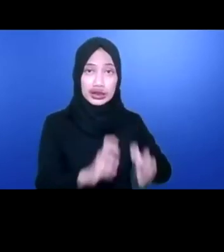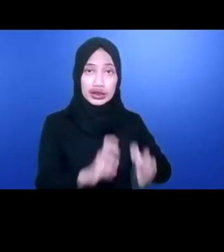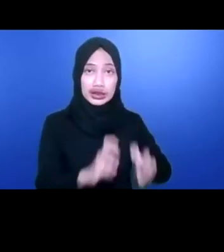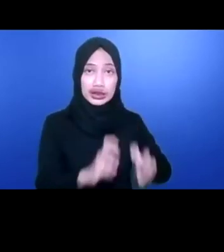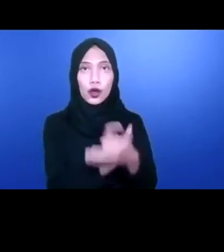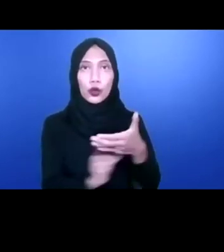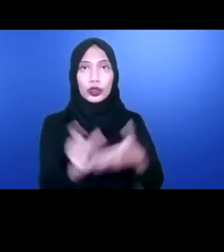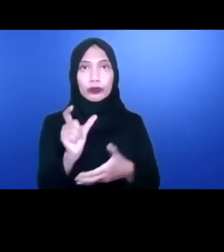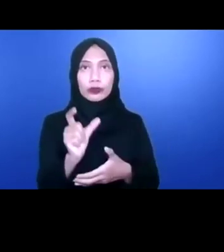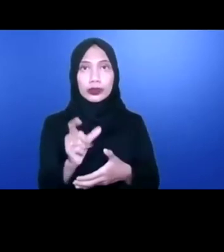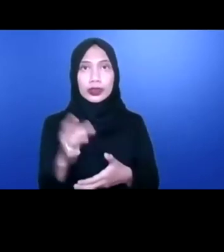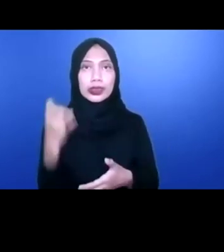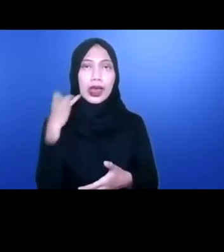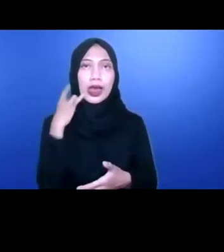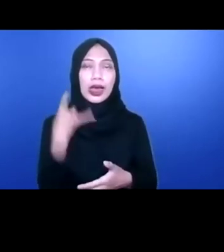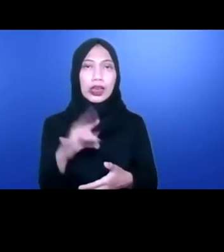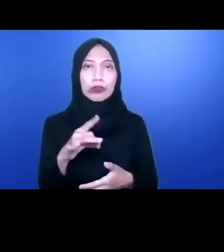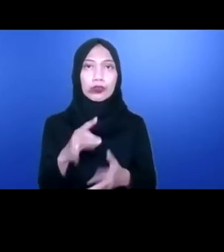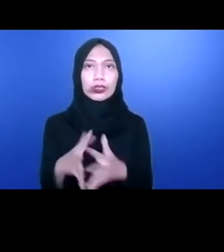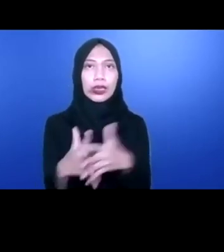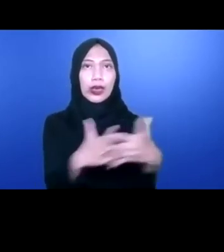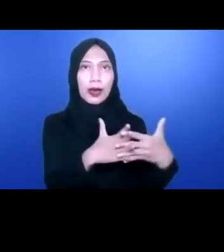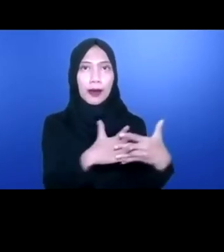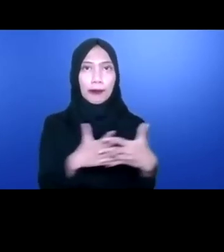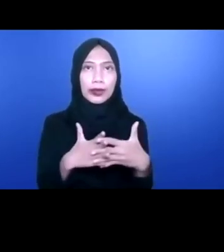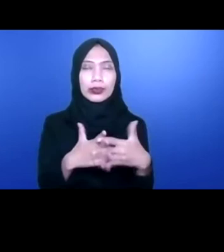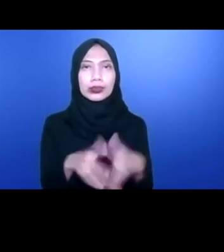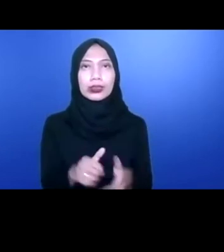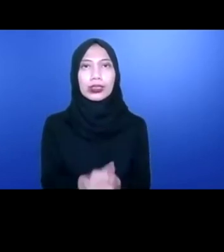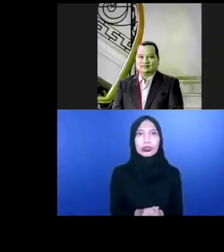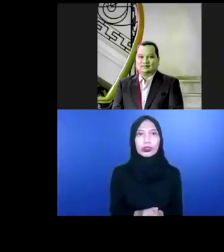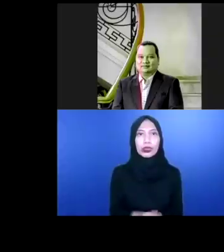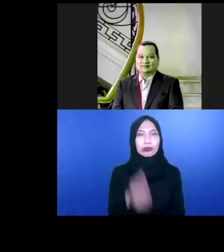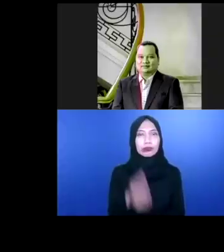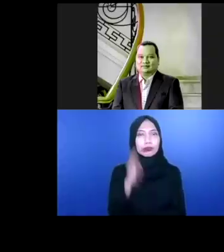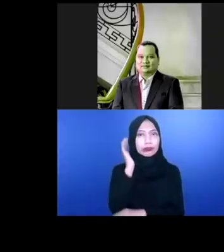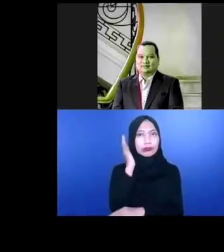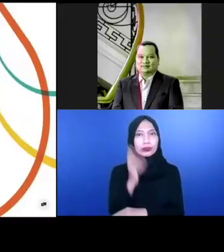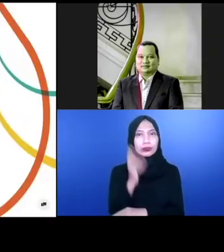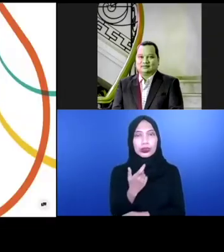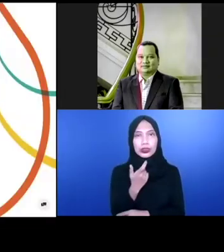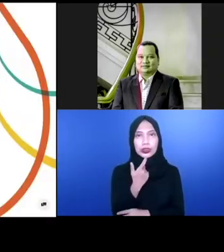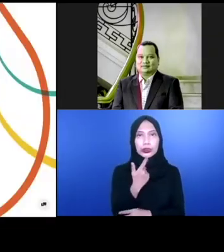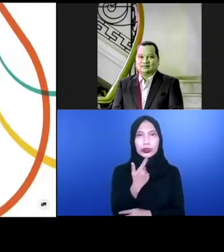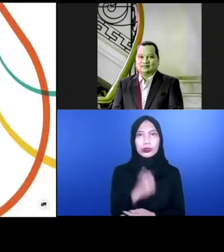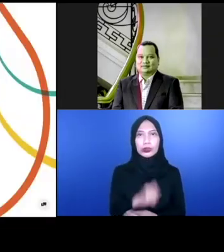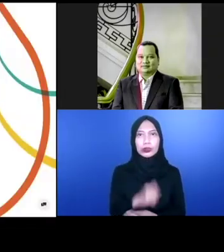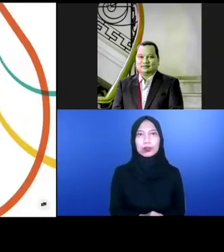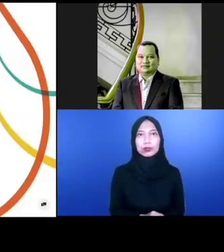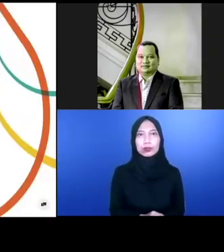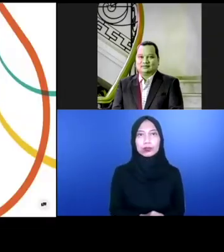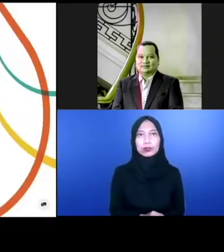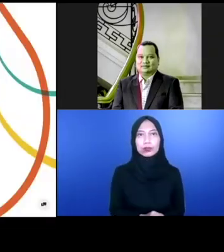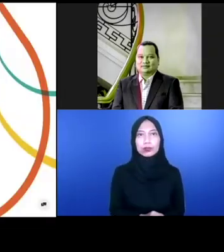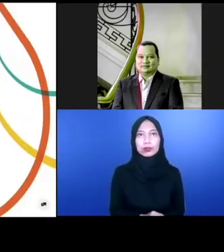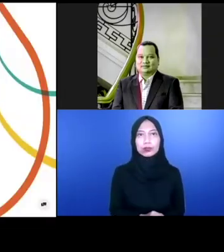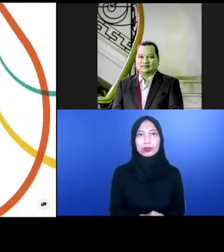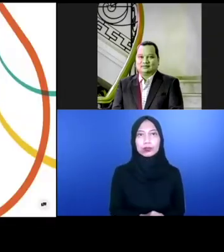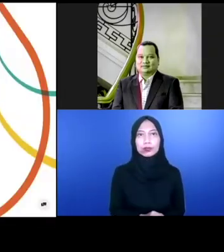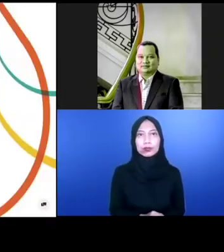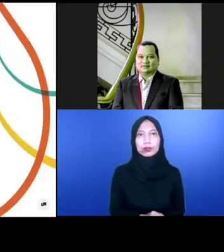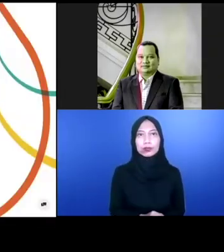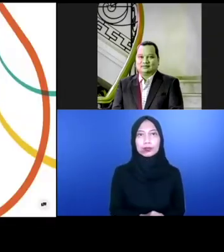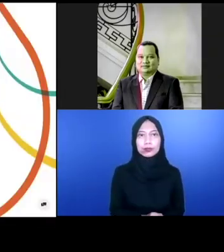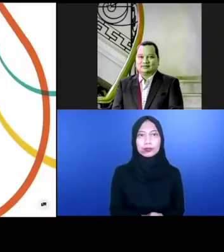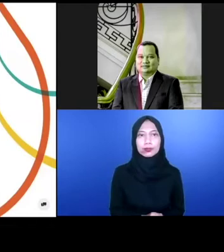yang akan mempresentasikan hasil temuan white paper Inclusive Financial Innovation Initiative. Kepada Dr.